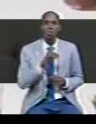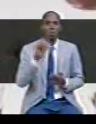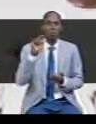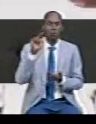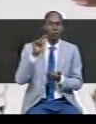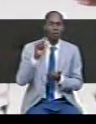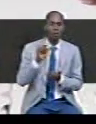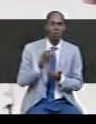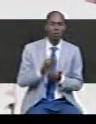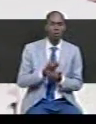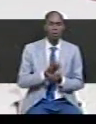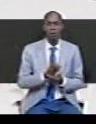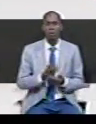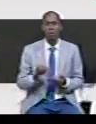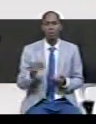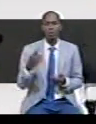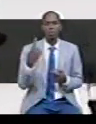no